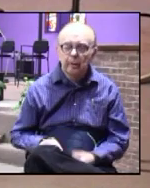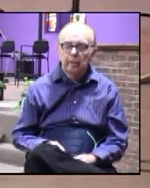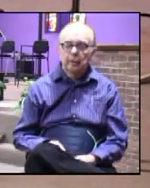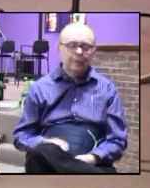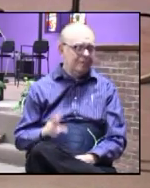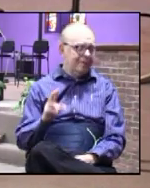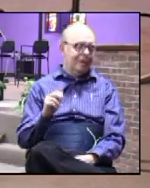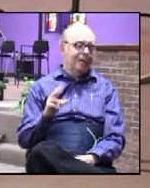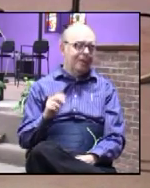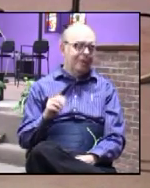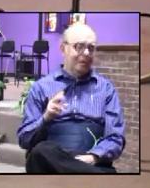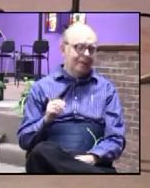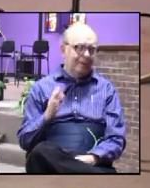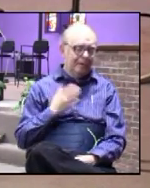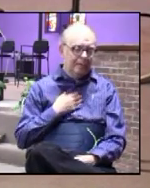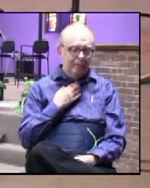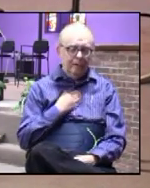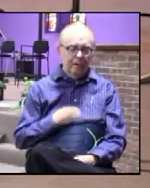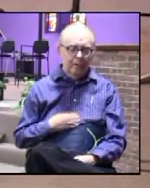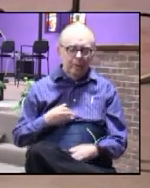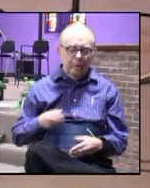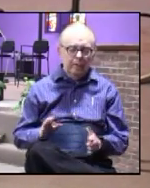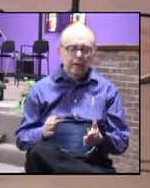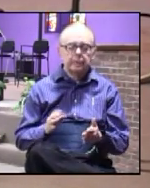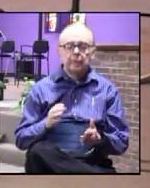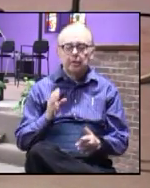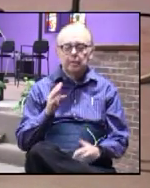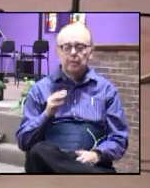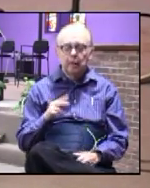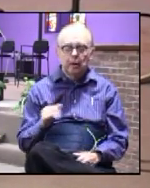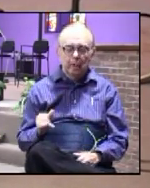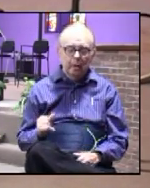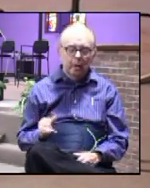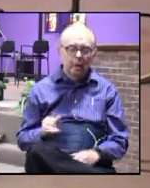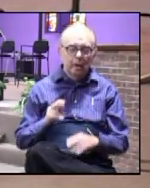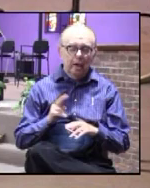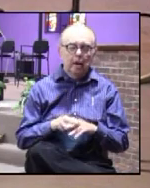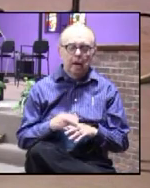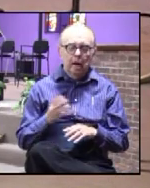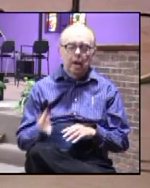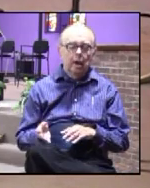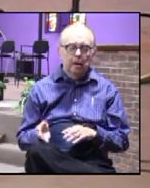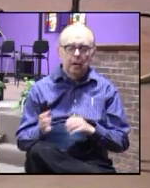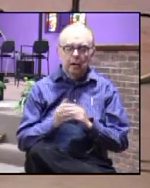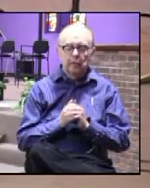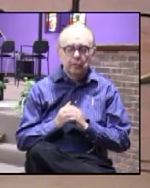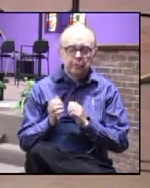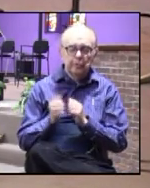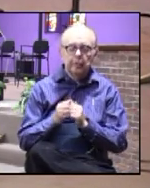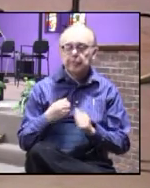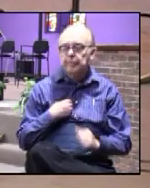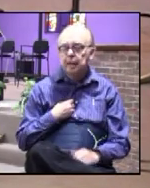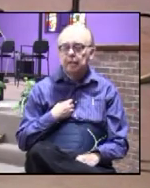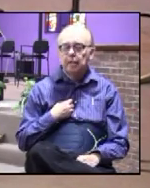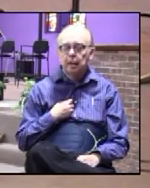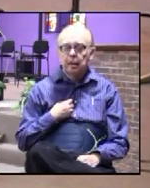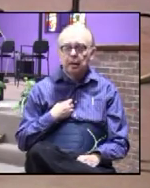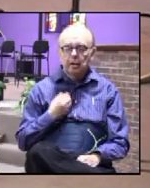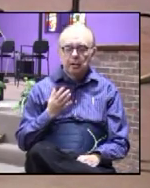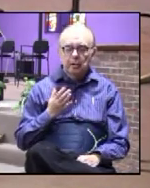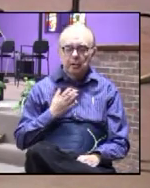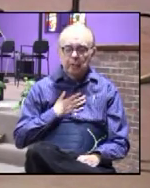No. My desire is to let her sit here and worship with me. That's